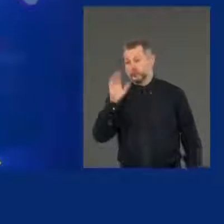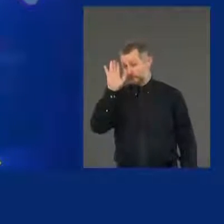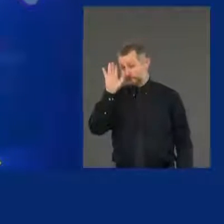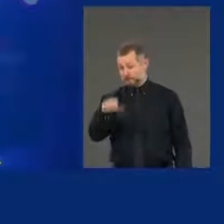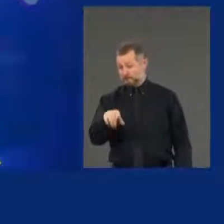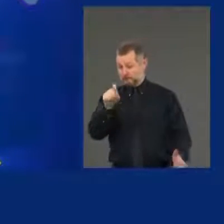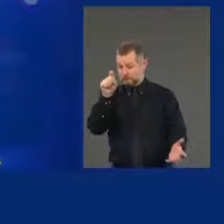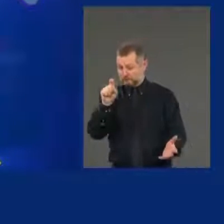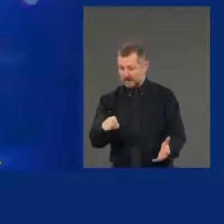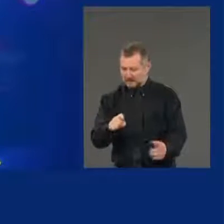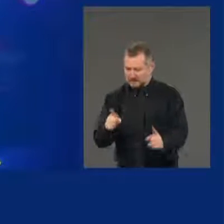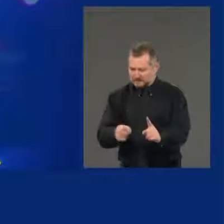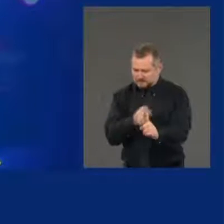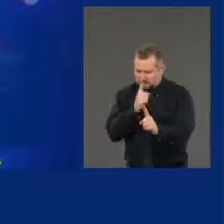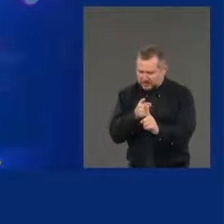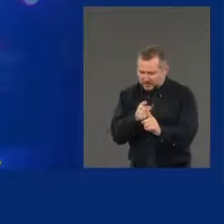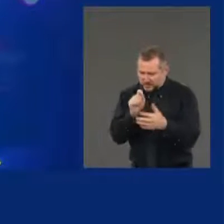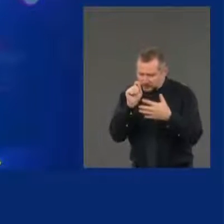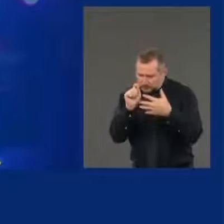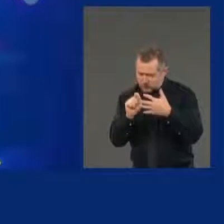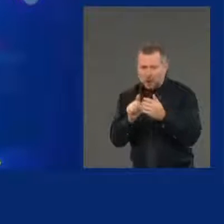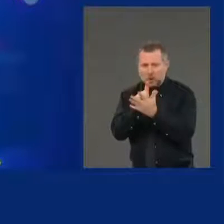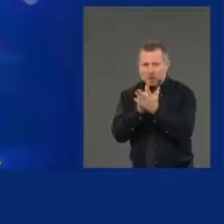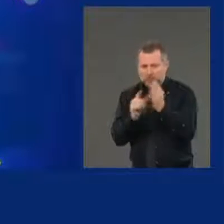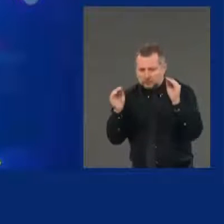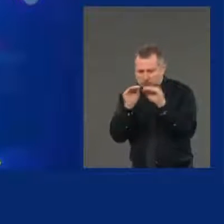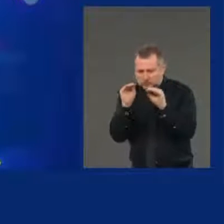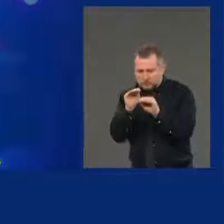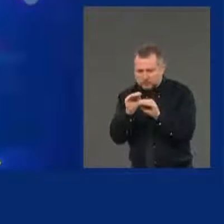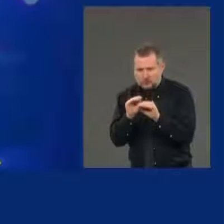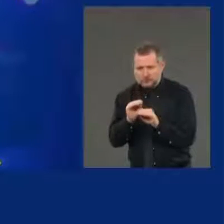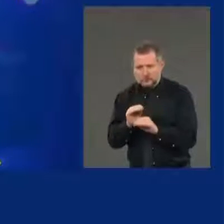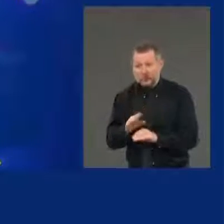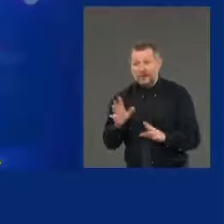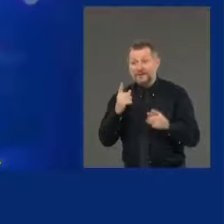specific, and you need to effectuate change.